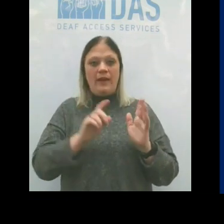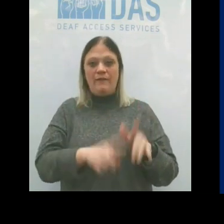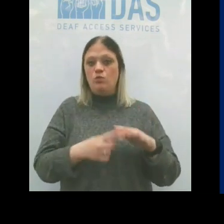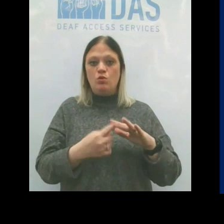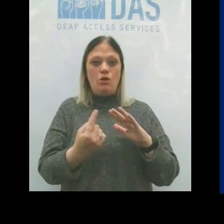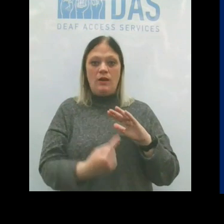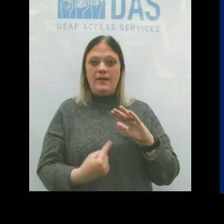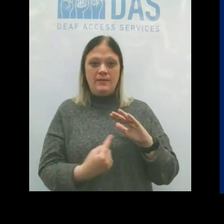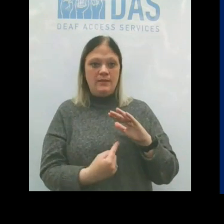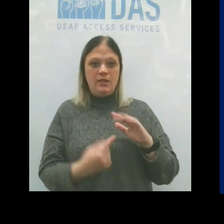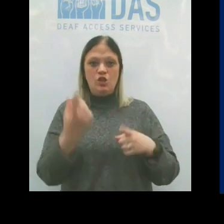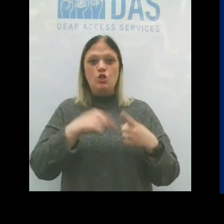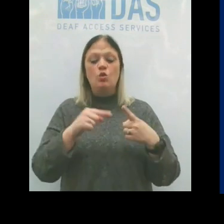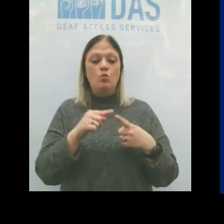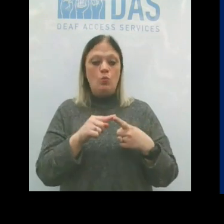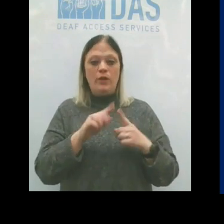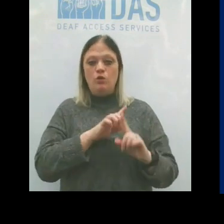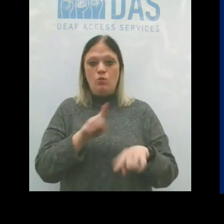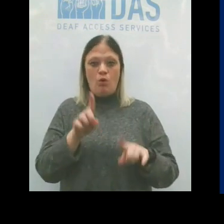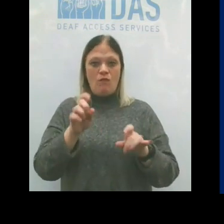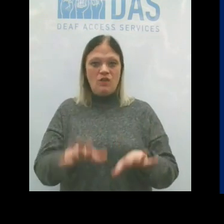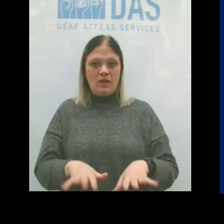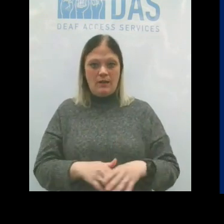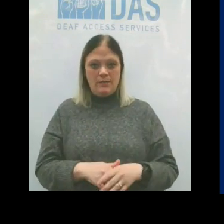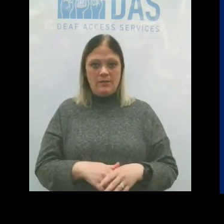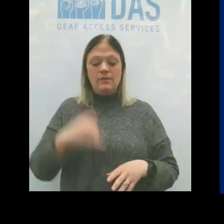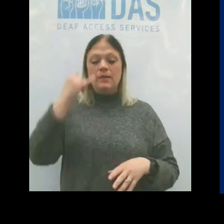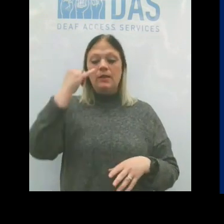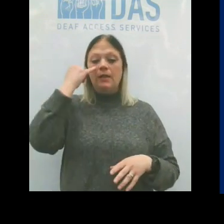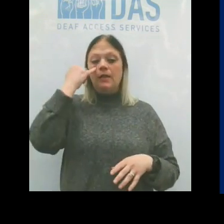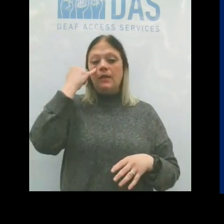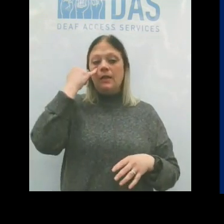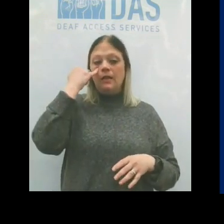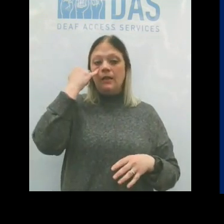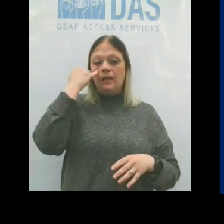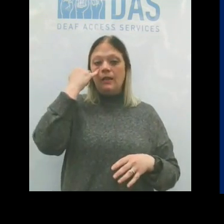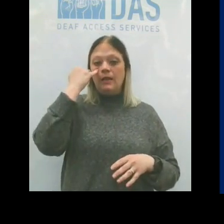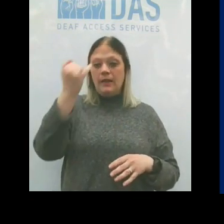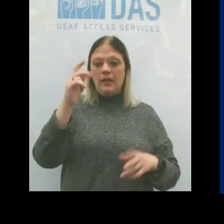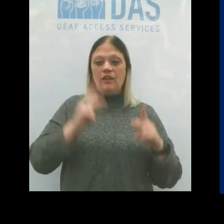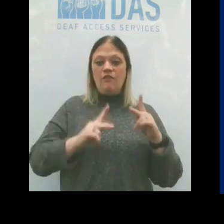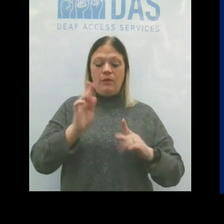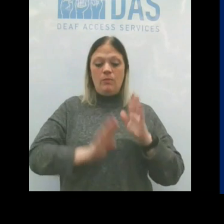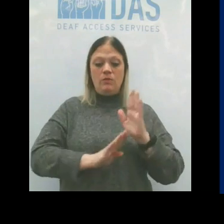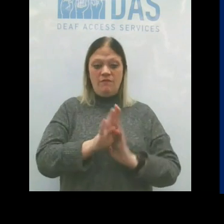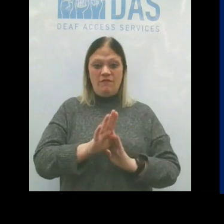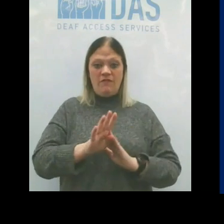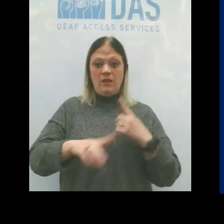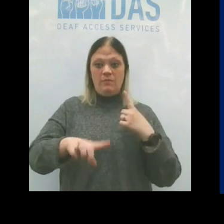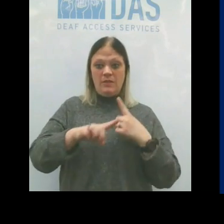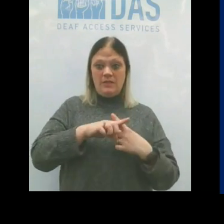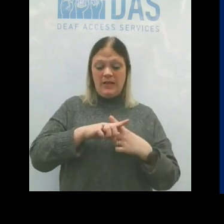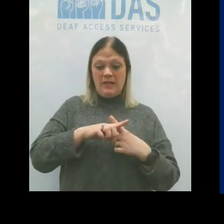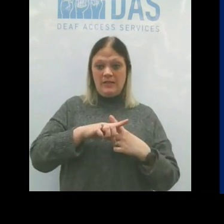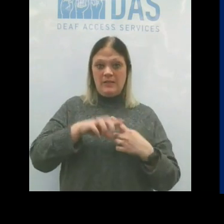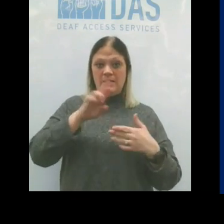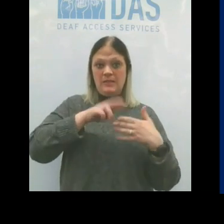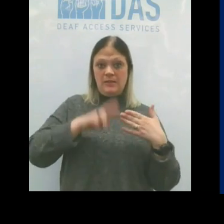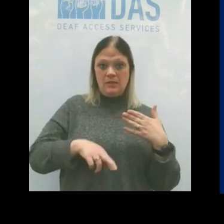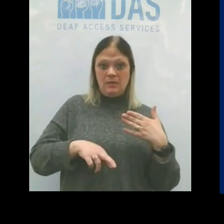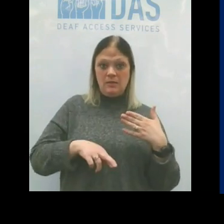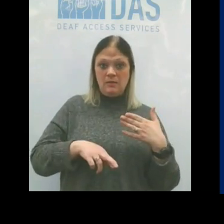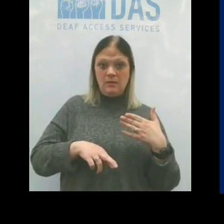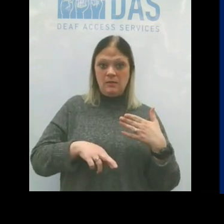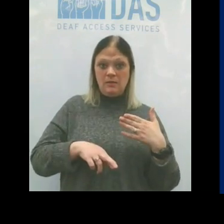in isolation at the time of specimen collection. If those people develop a positive test result, if their test is positive, at